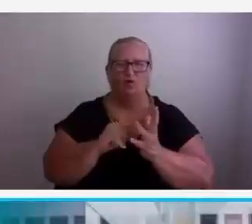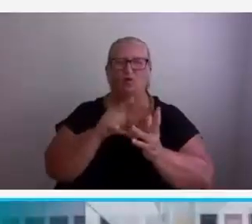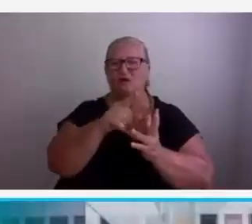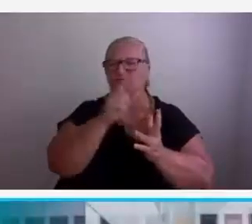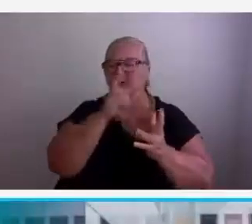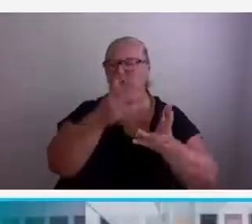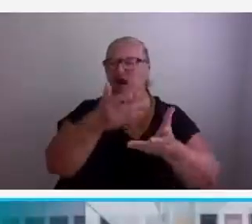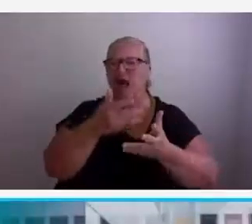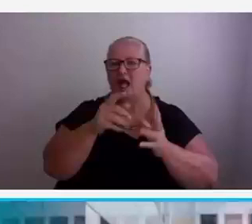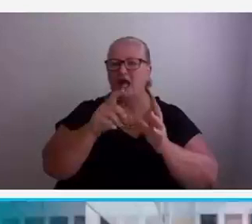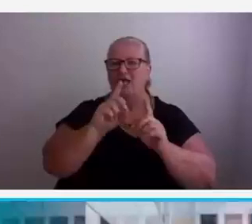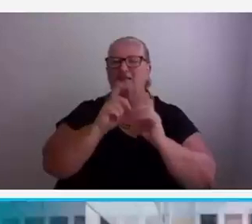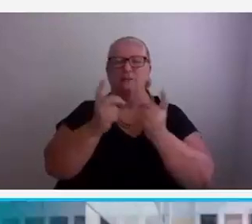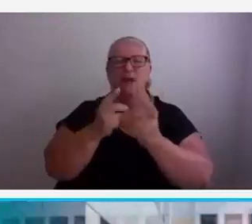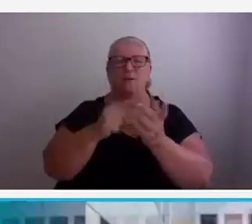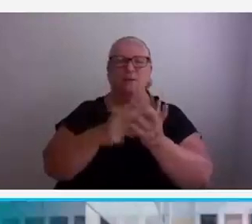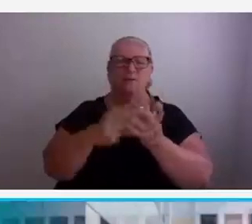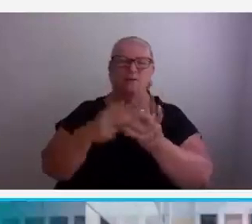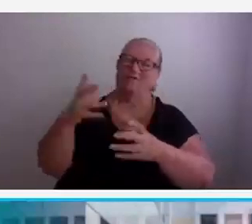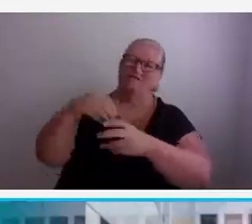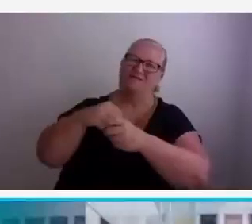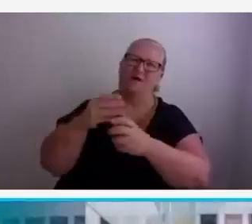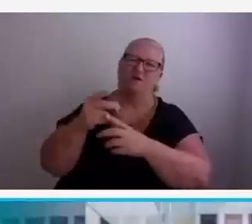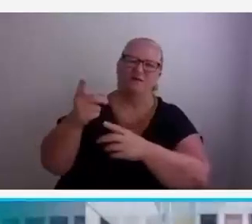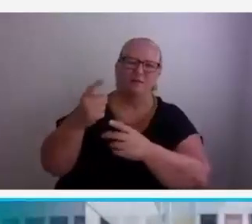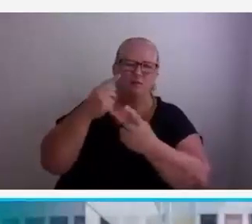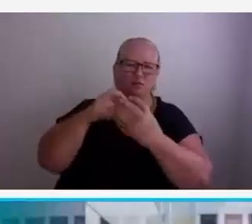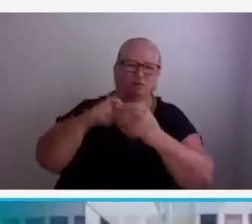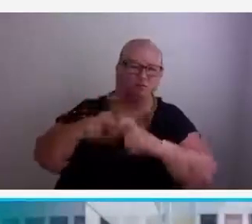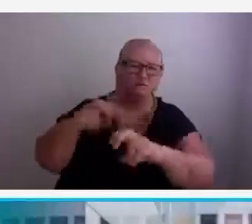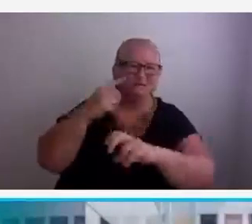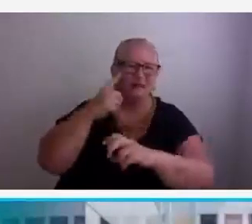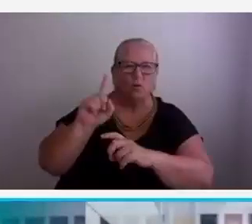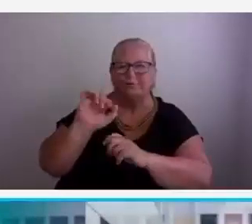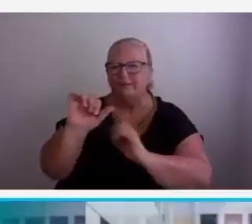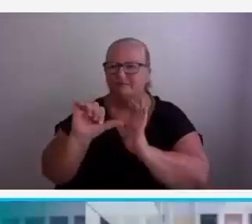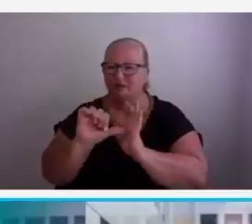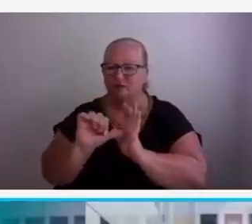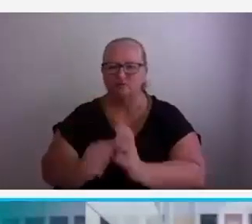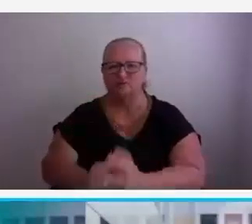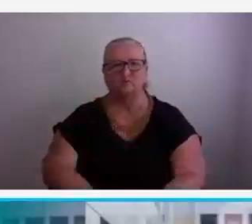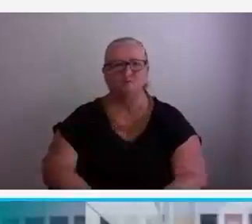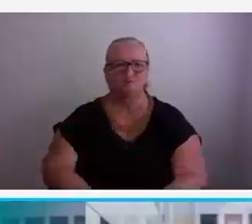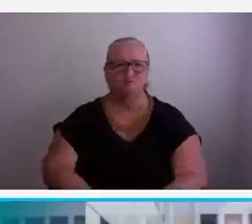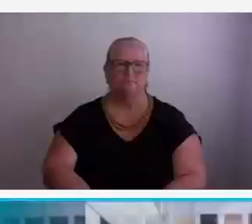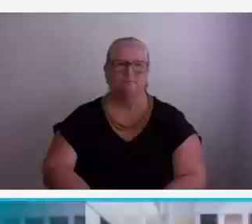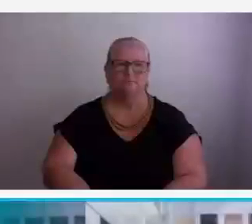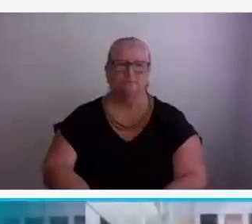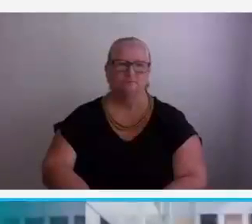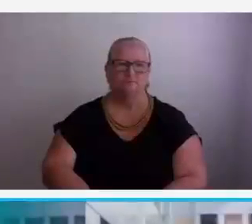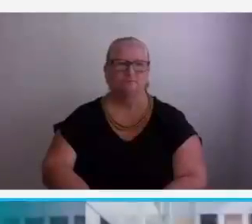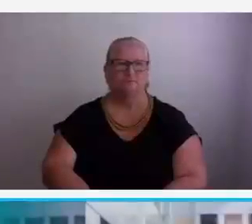engage and support providers to improve their financial performance. Go to the next slide, please.